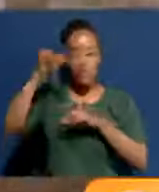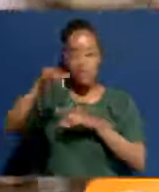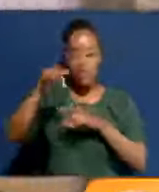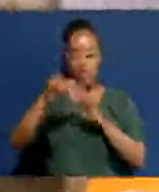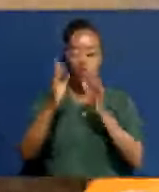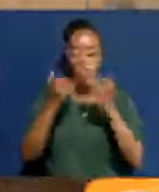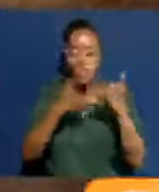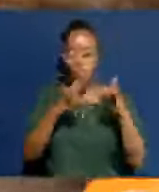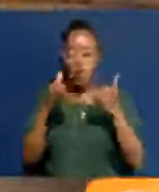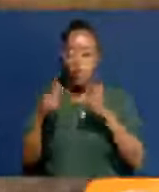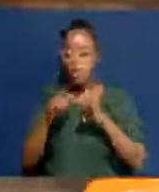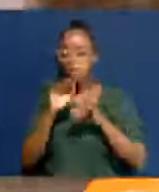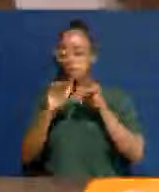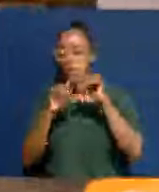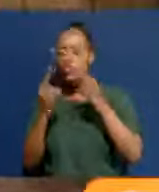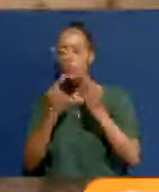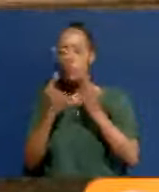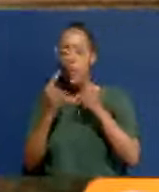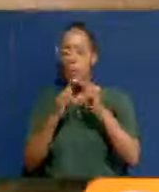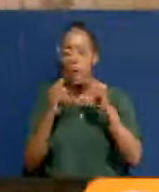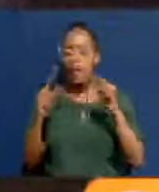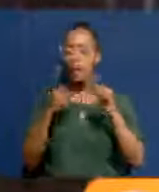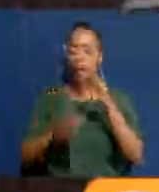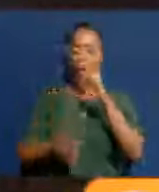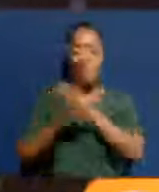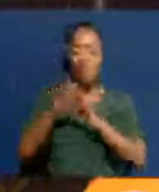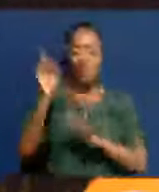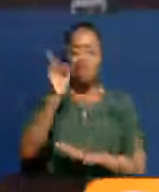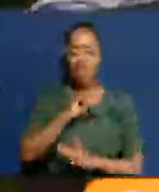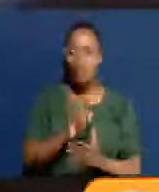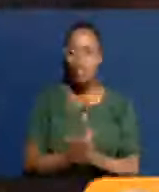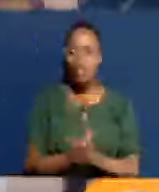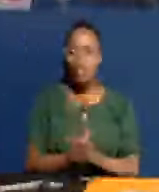made efforts to speak to them, but were turned away.